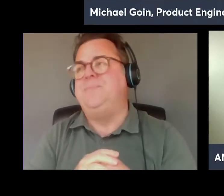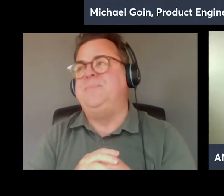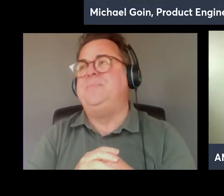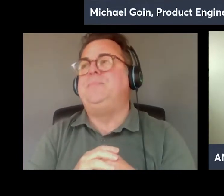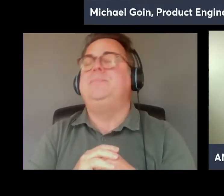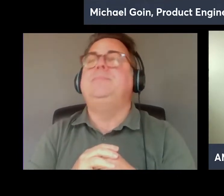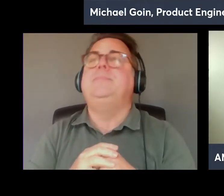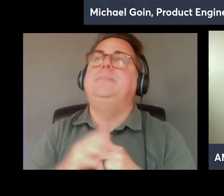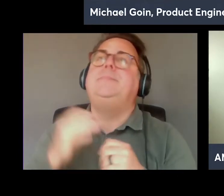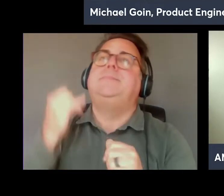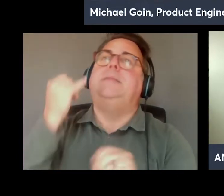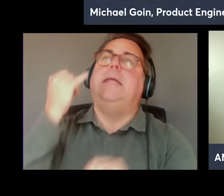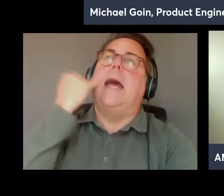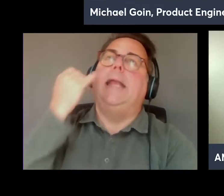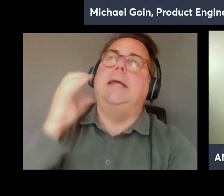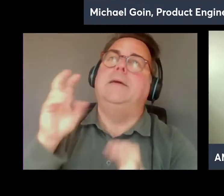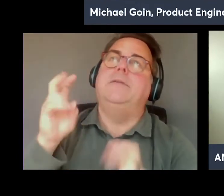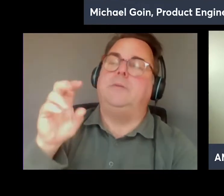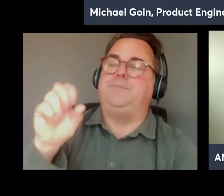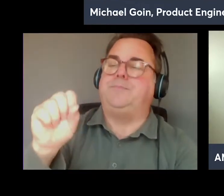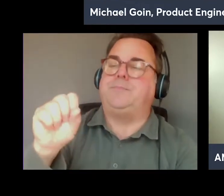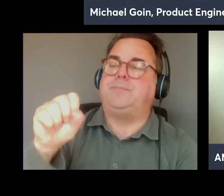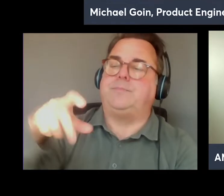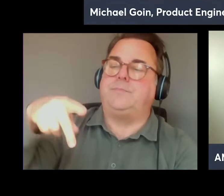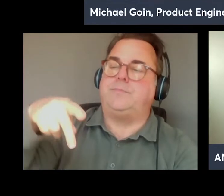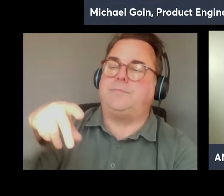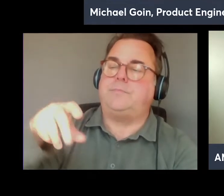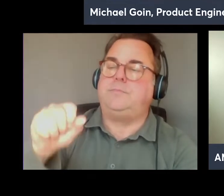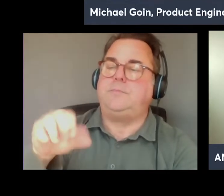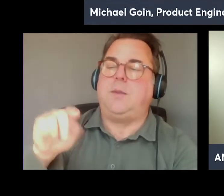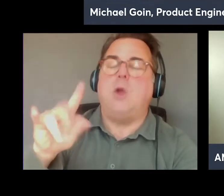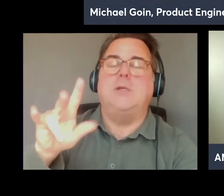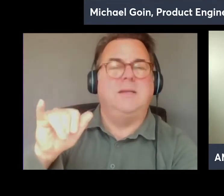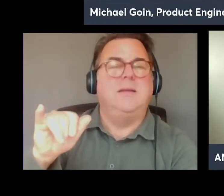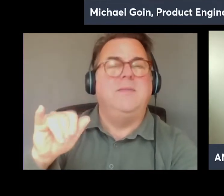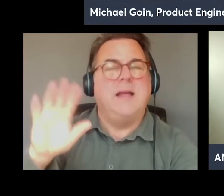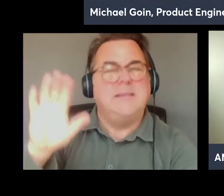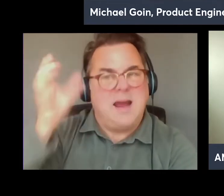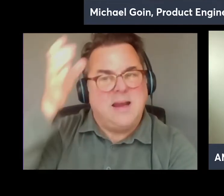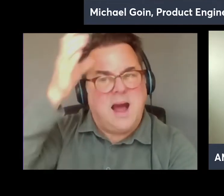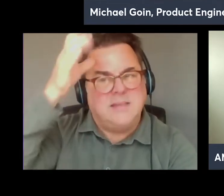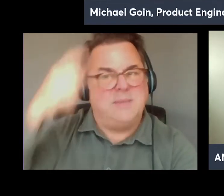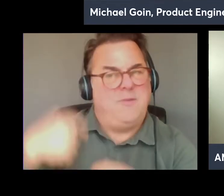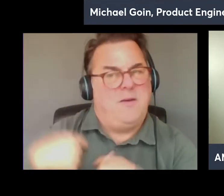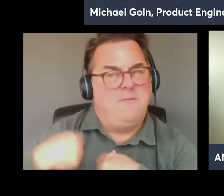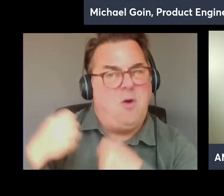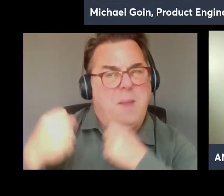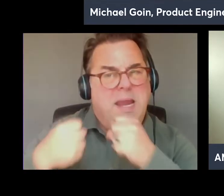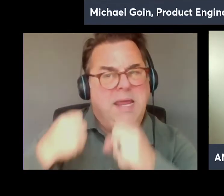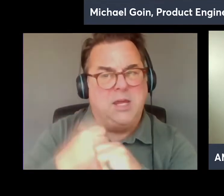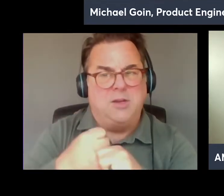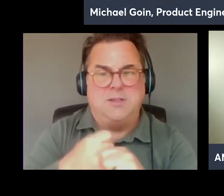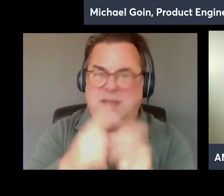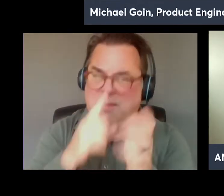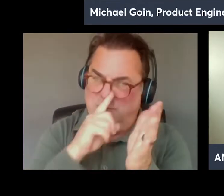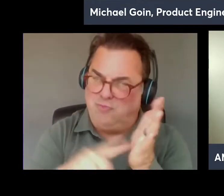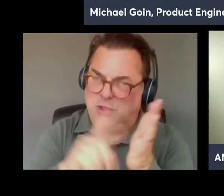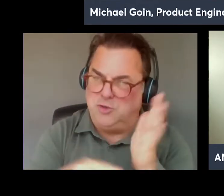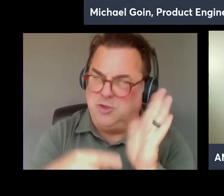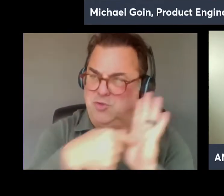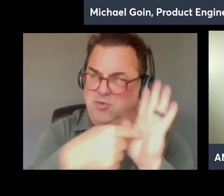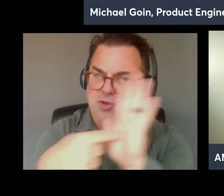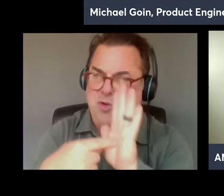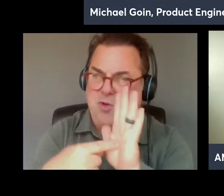a concept for decades, larger than Neural Magic has been around. The research has absolutely been there. People have been figuring out ways to train